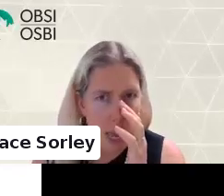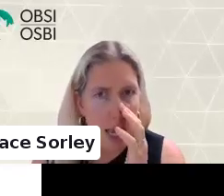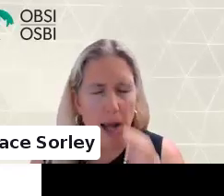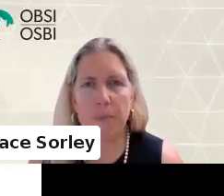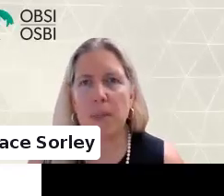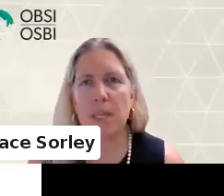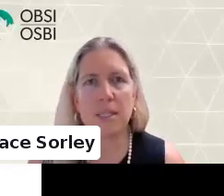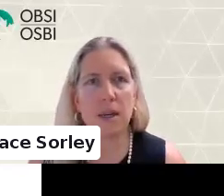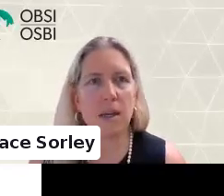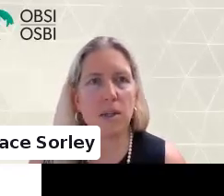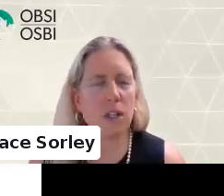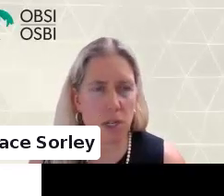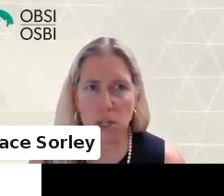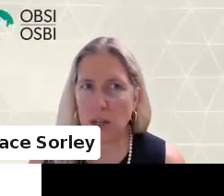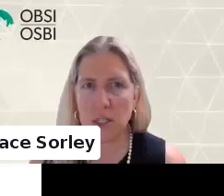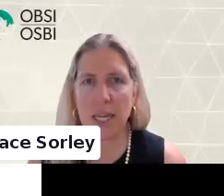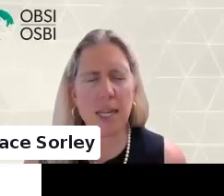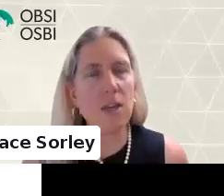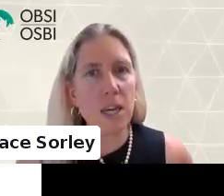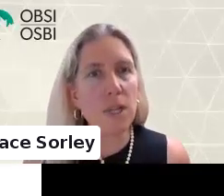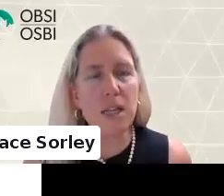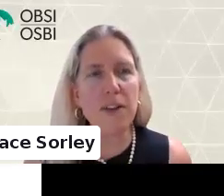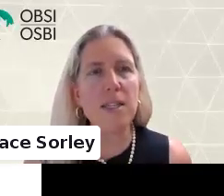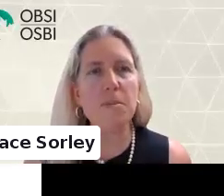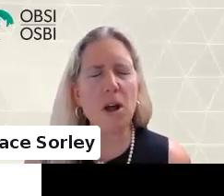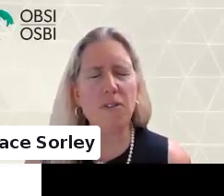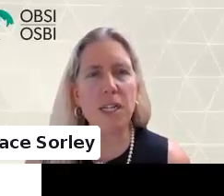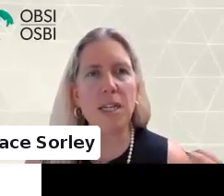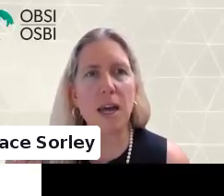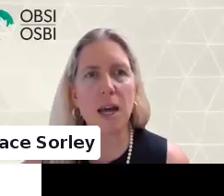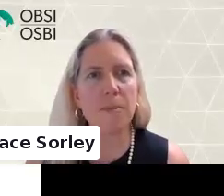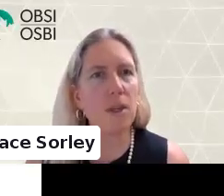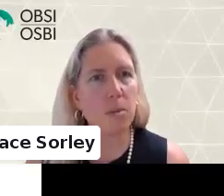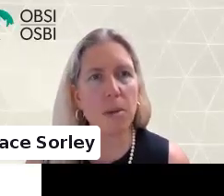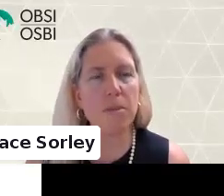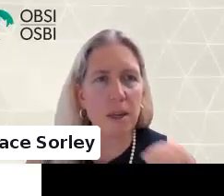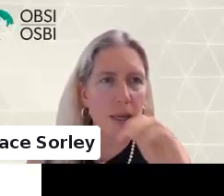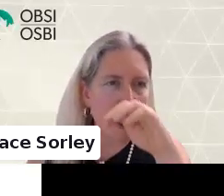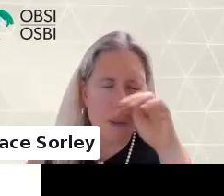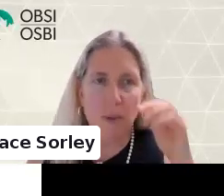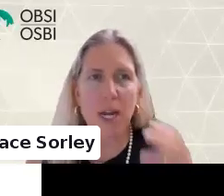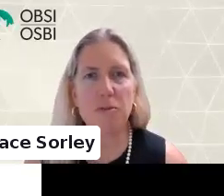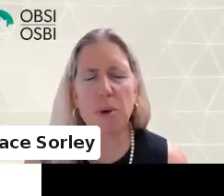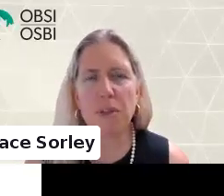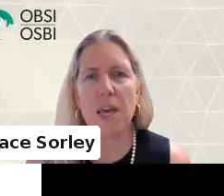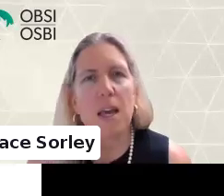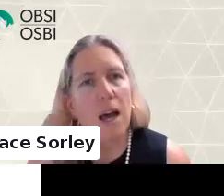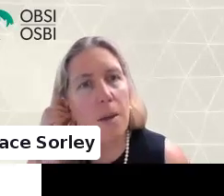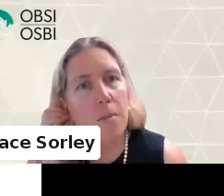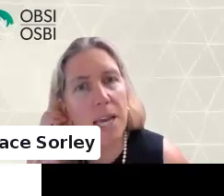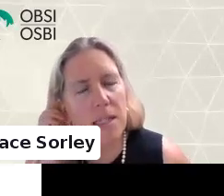form. It's you can talk again, you can get your own legal advice on this, but often you'll probably, you might want to have